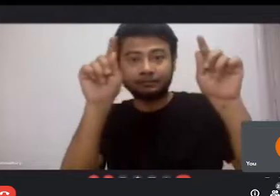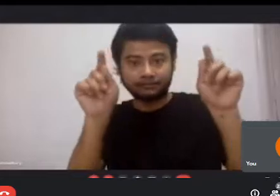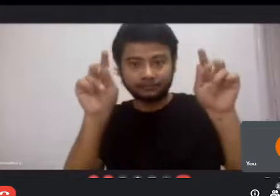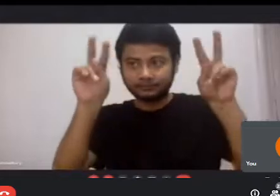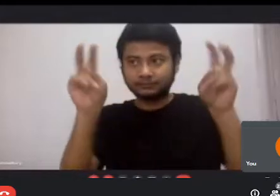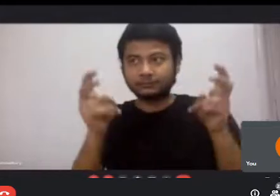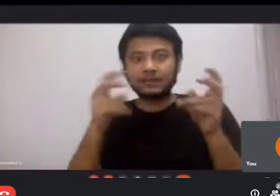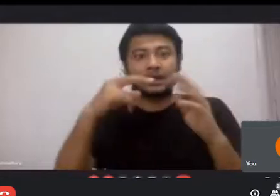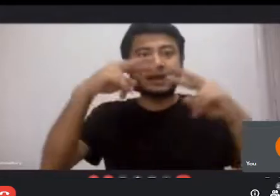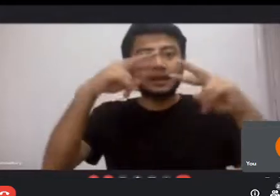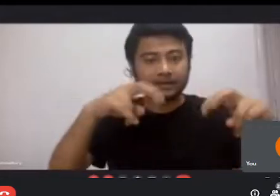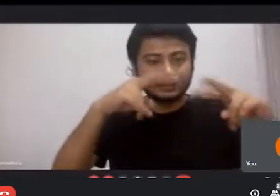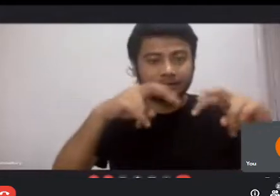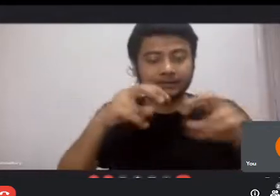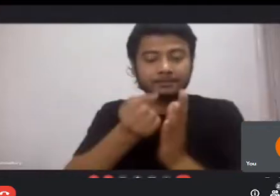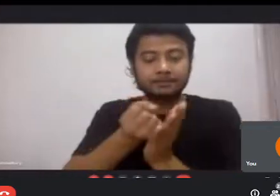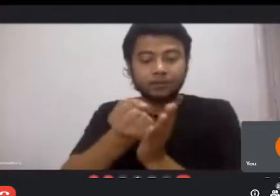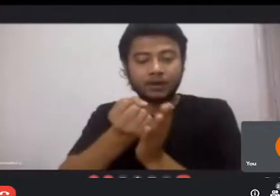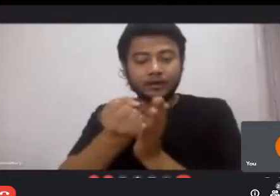Multiliteracies.